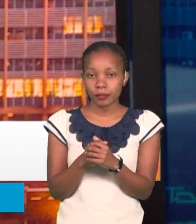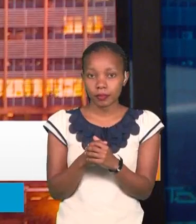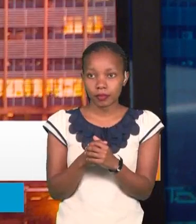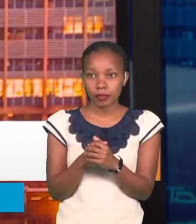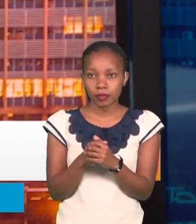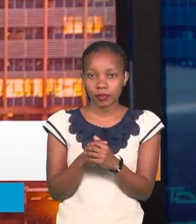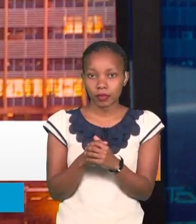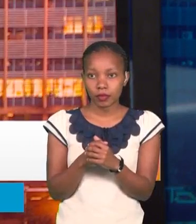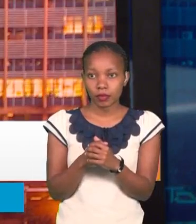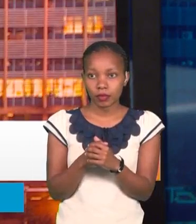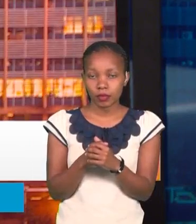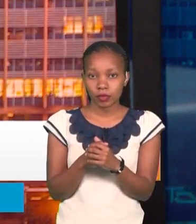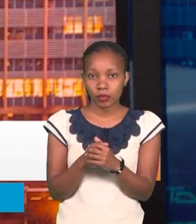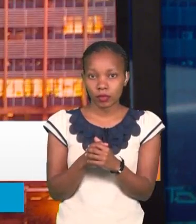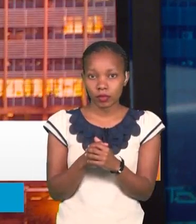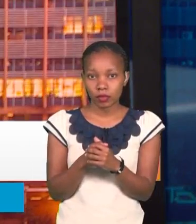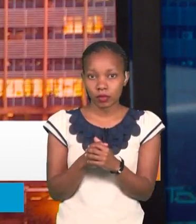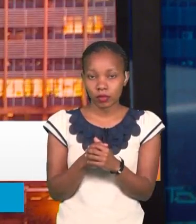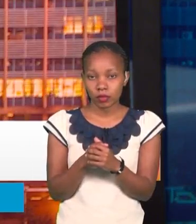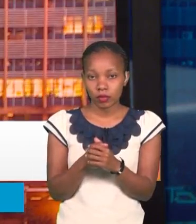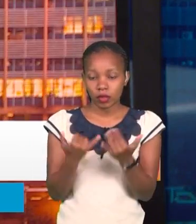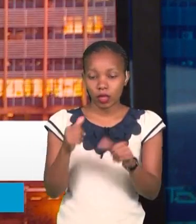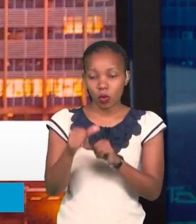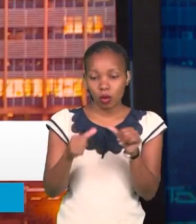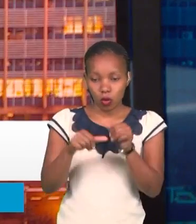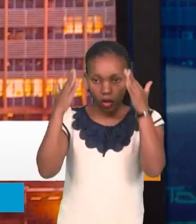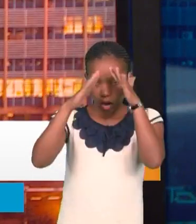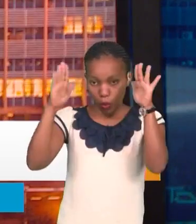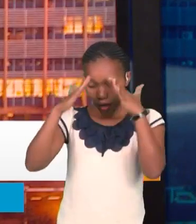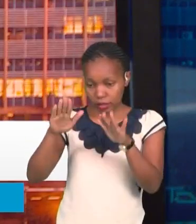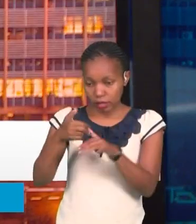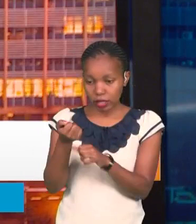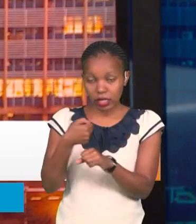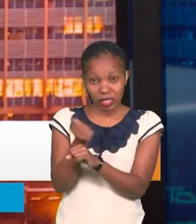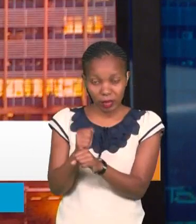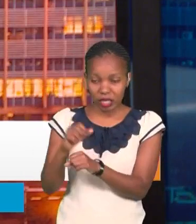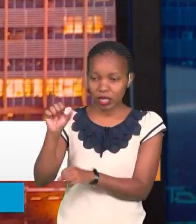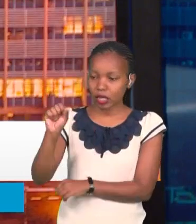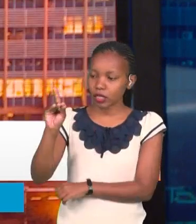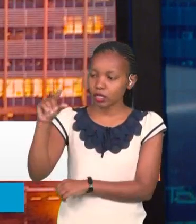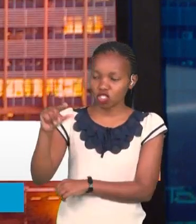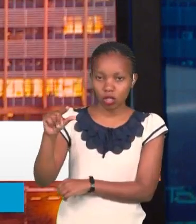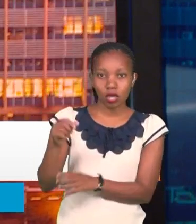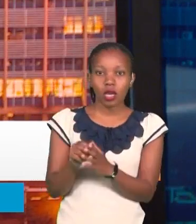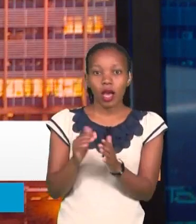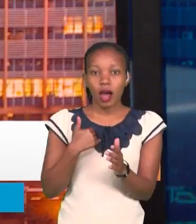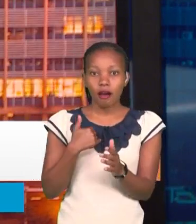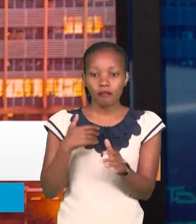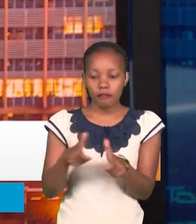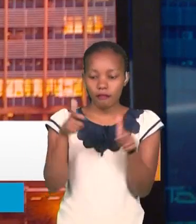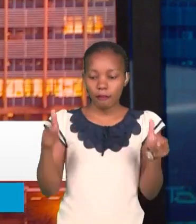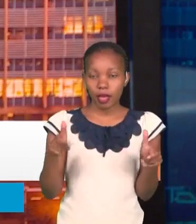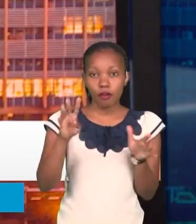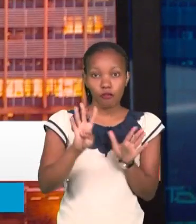into play with the comprehensive awareness question on SDGs, we really have the 4 big 4